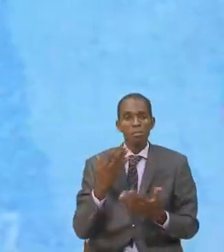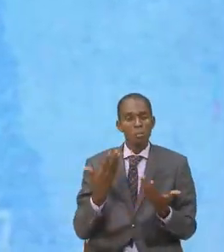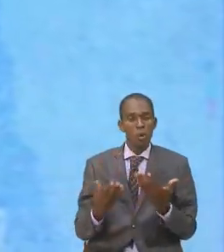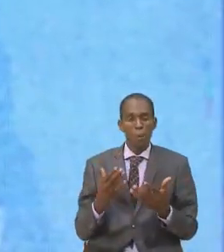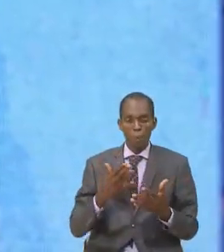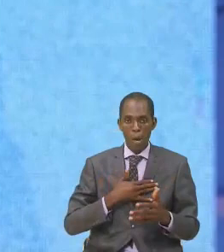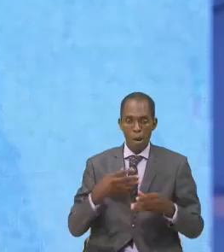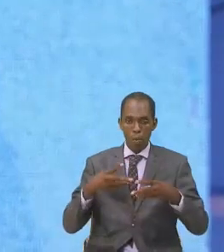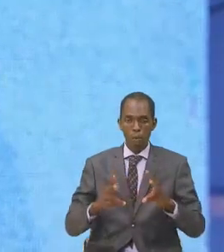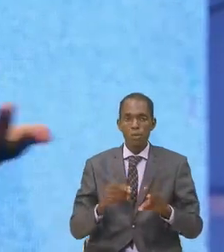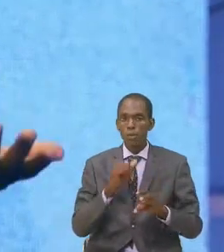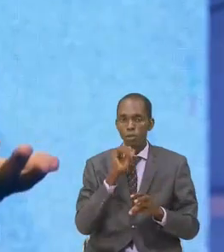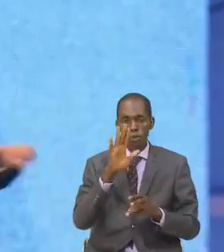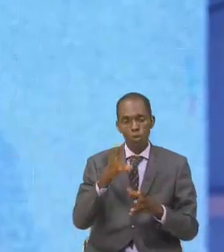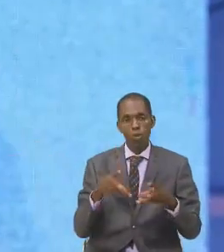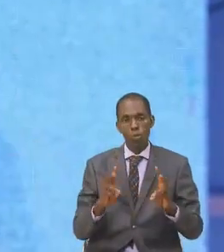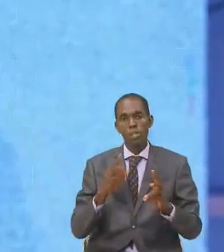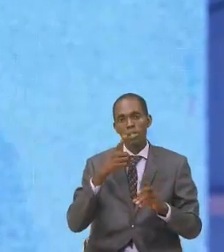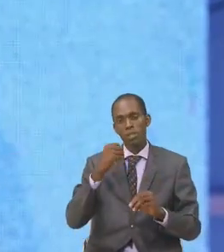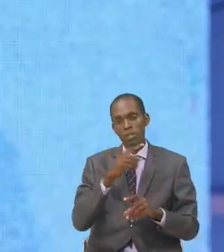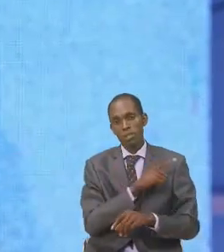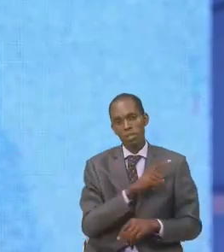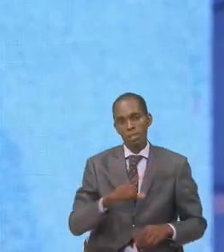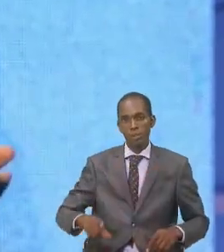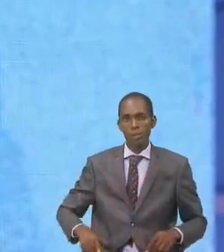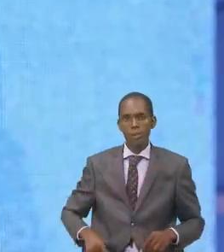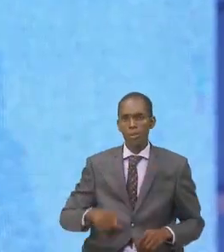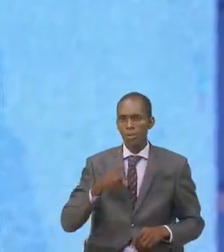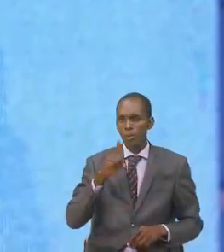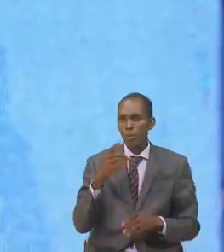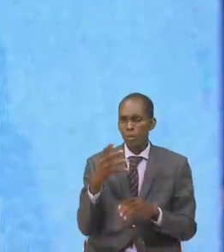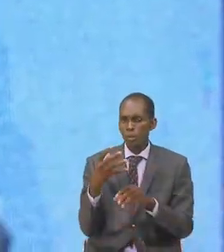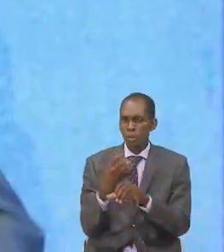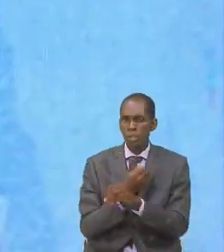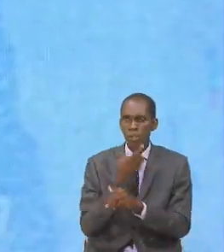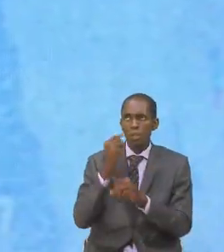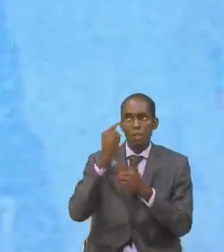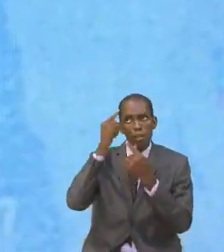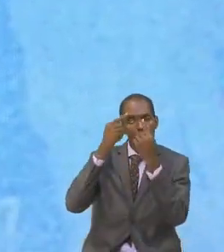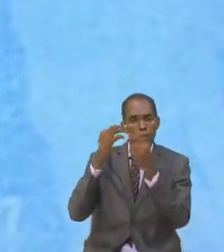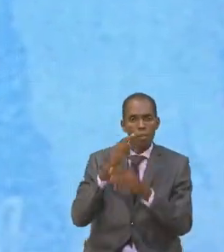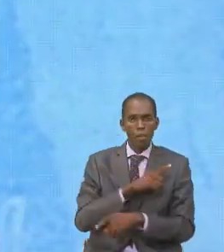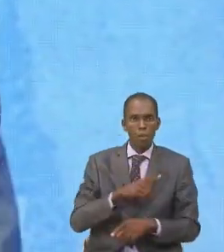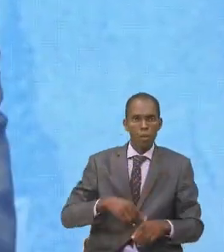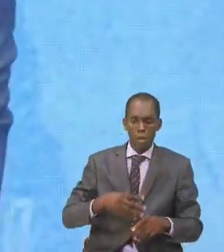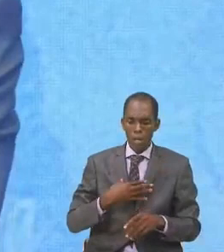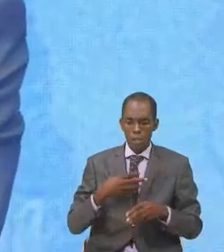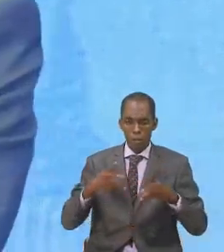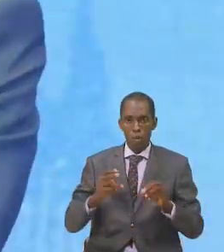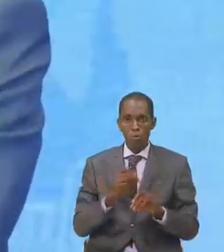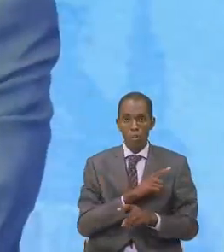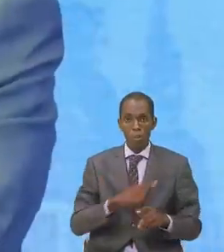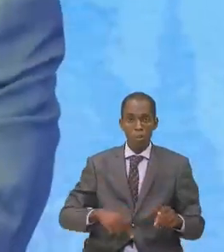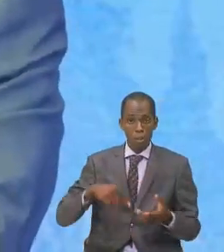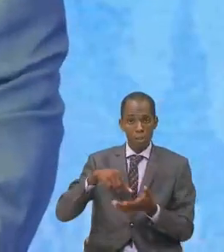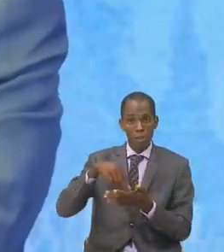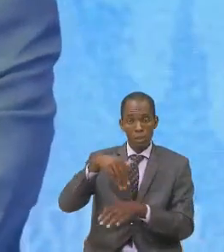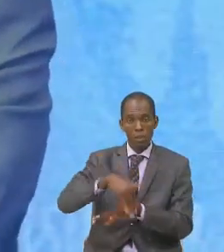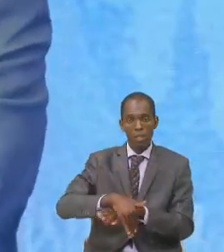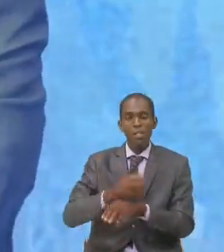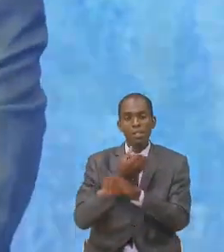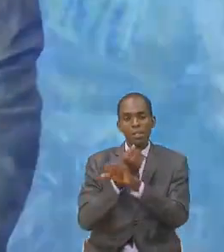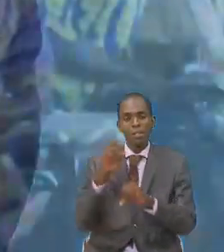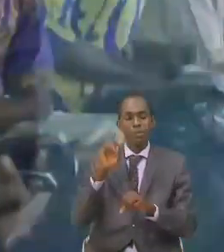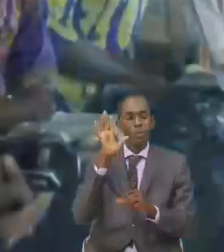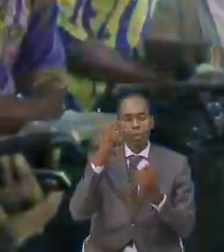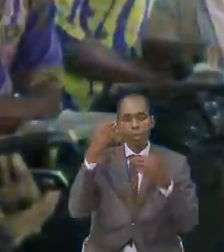are not your thoughts. Neither my ways are your ways my ways, says the Lord. You take the thought of the Lord